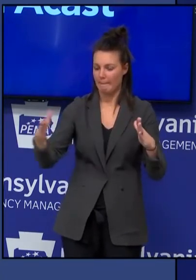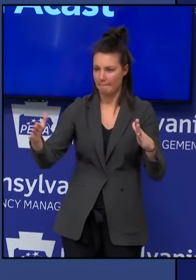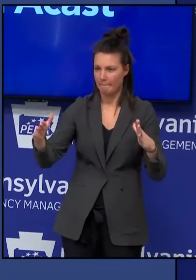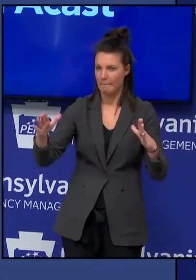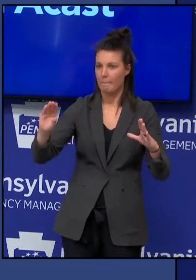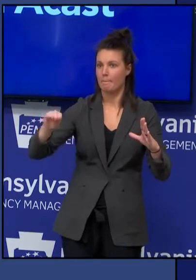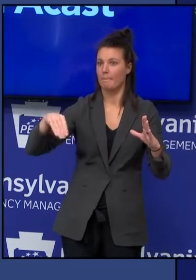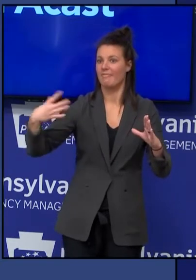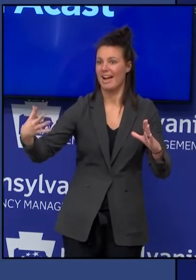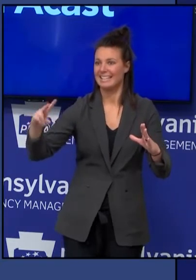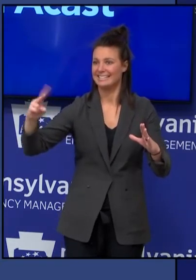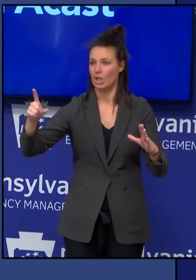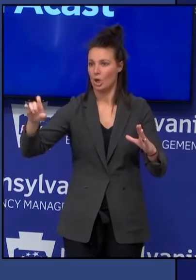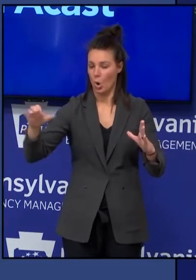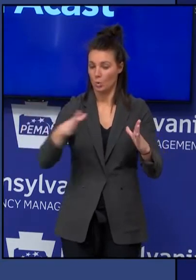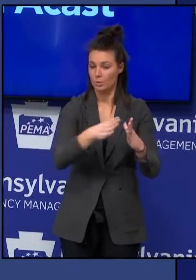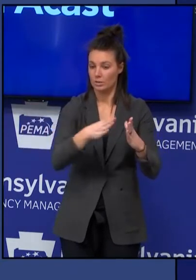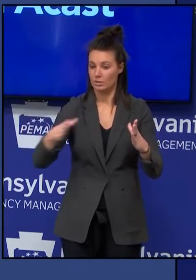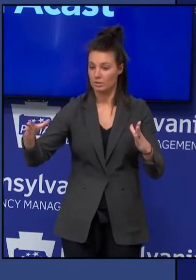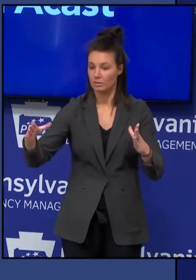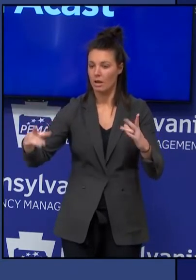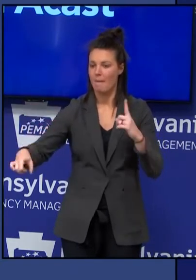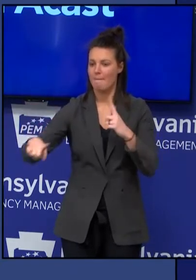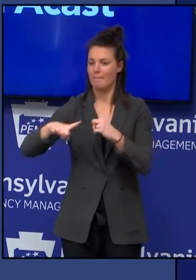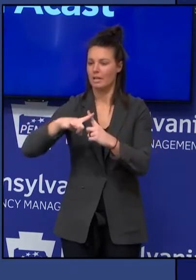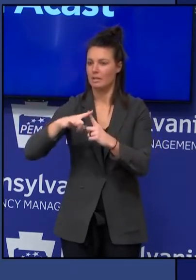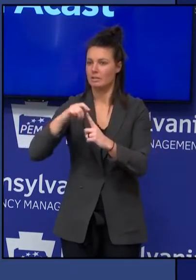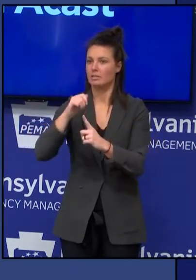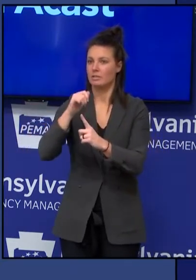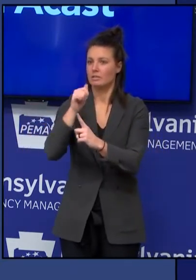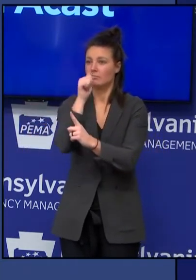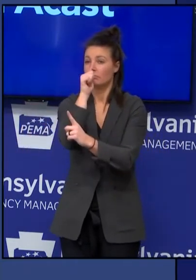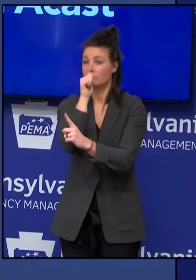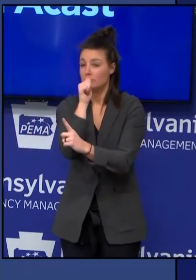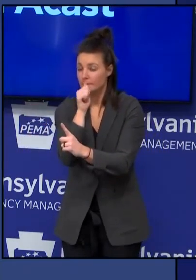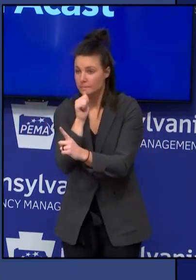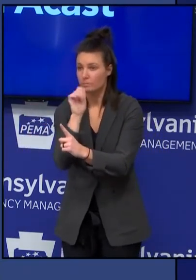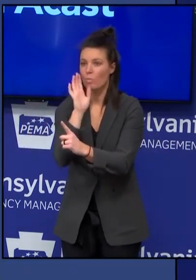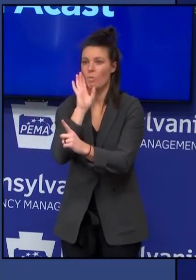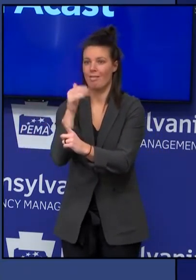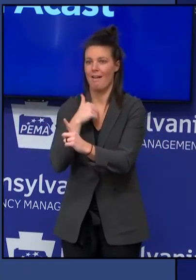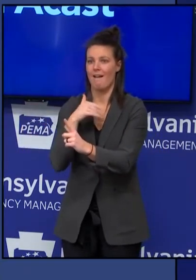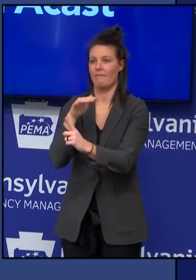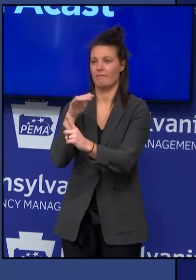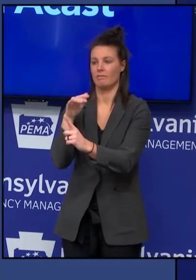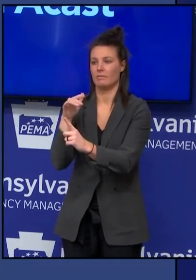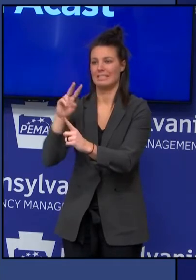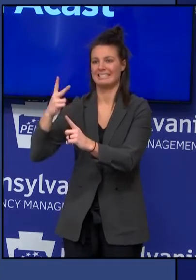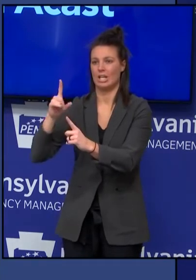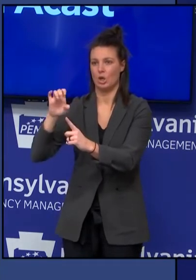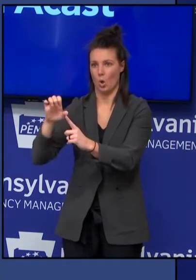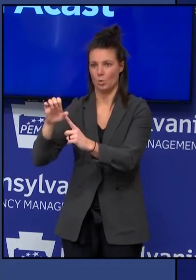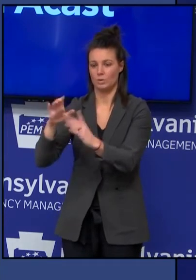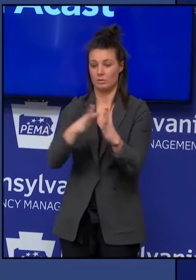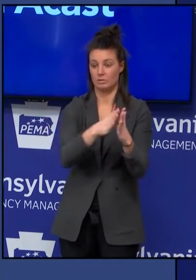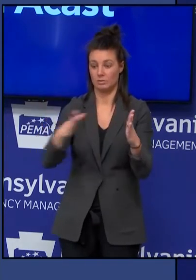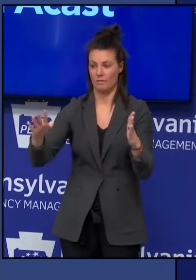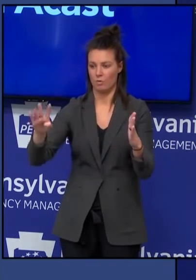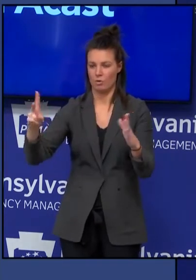doses within that 42-day window, and patients will be able to secure their second shot within that 42-day window. So that will be